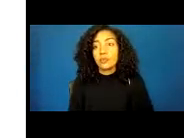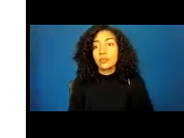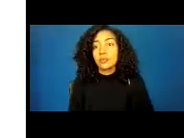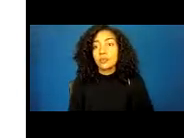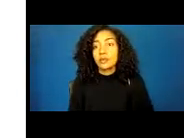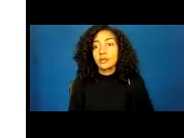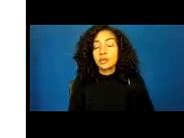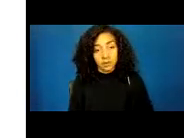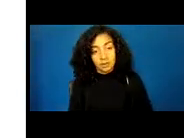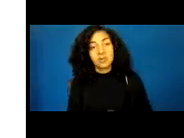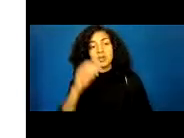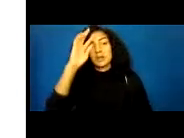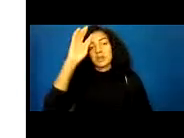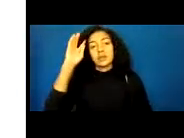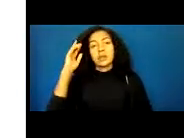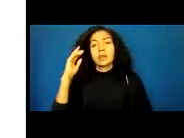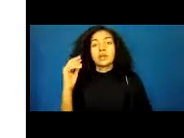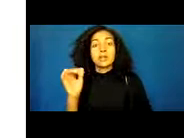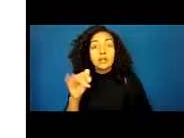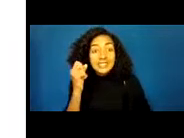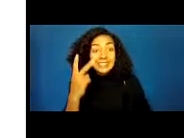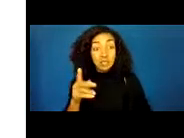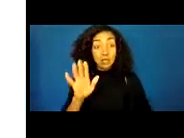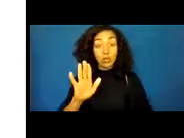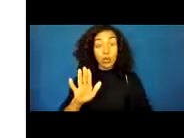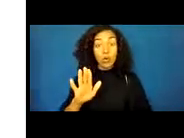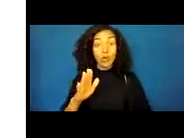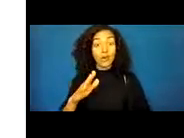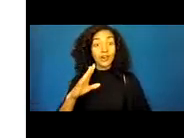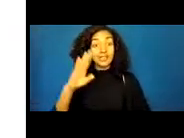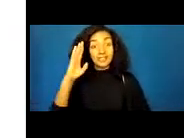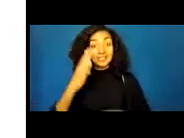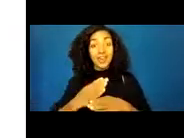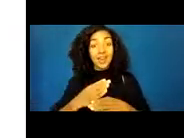And you can see, is that your little boy, Violet, with the eagle on him?